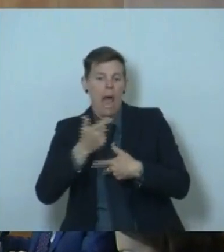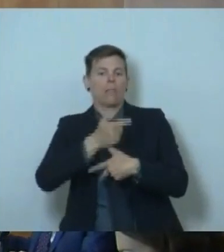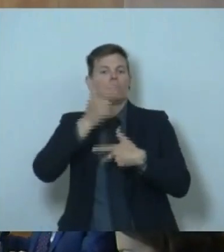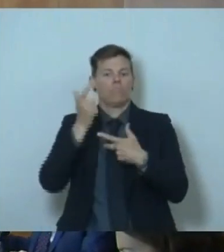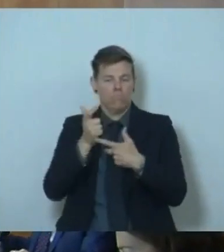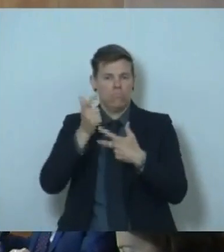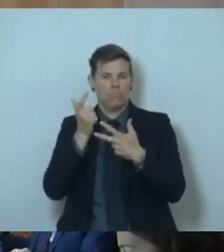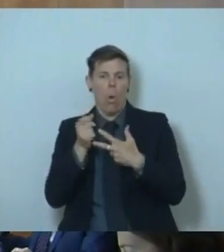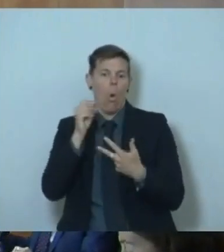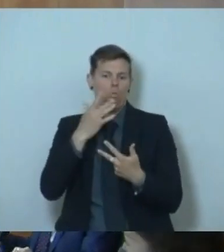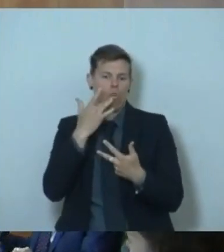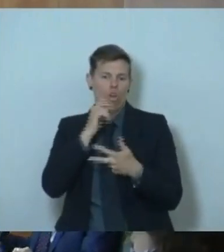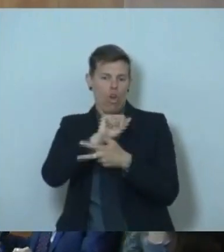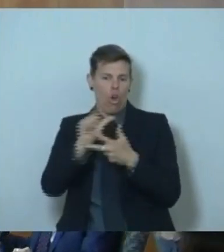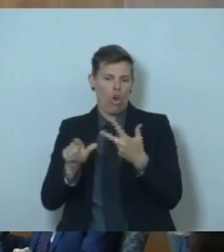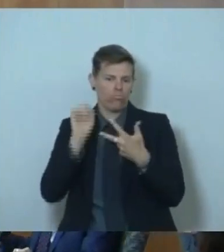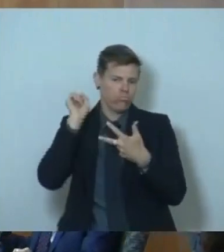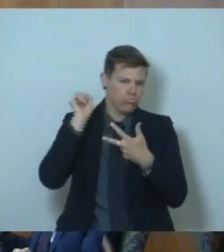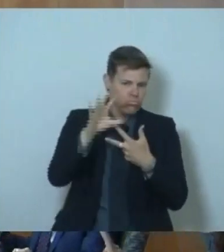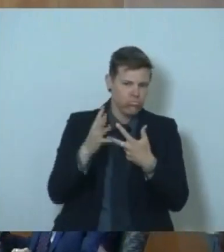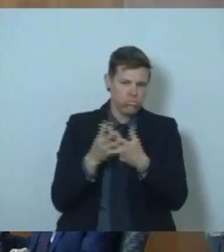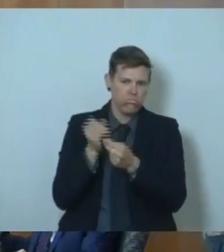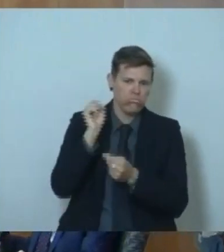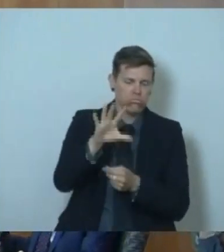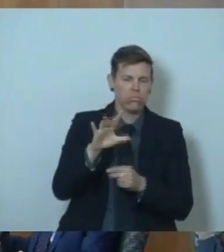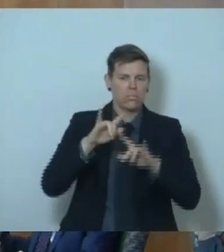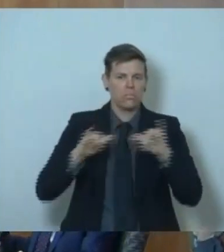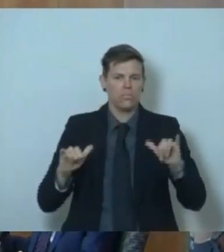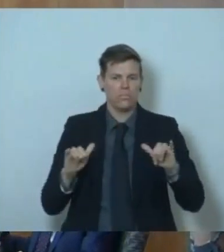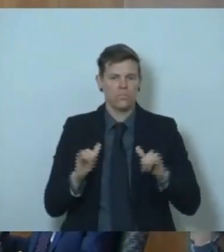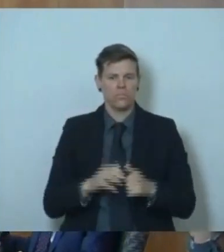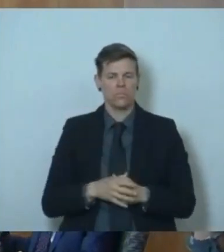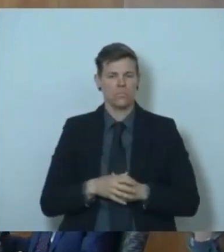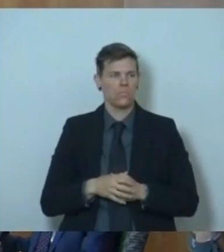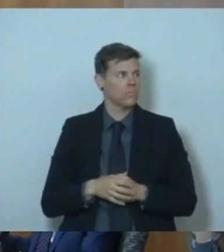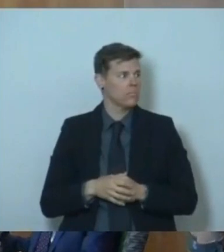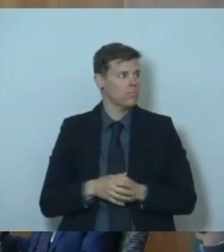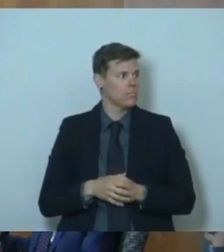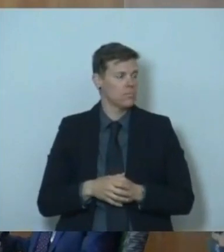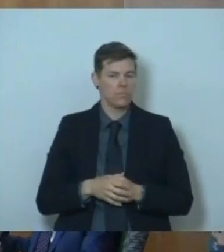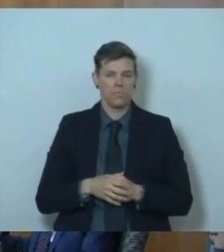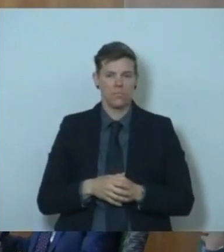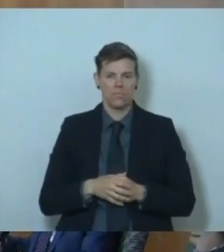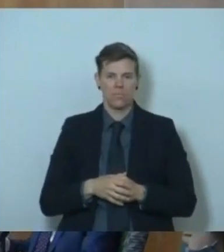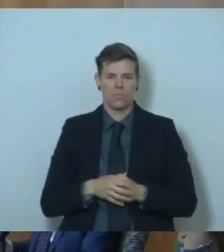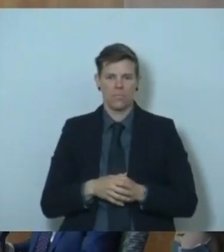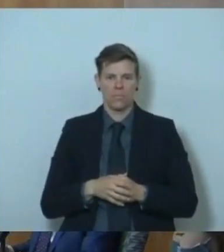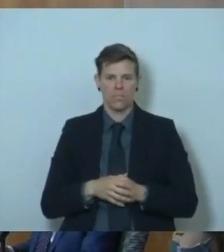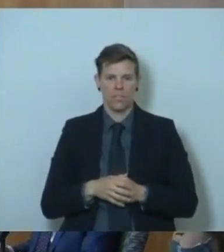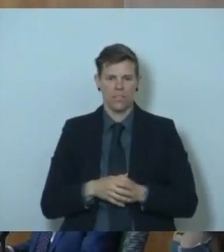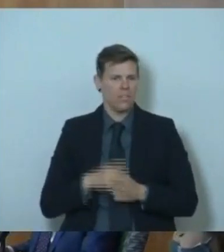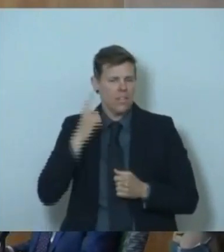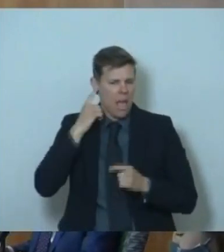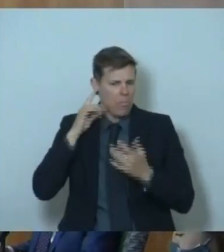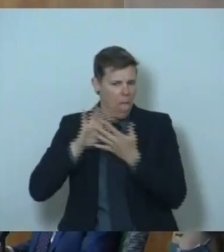in your own time? So do the rapid all 3. Oh. That's delayed. Sorry, Oh. we're here, so. Oh, okay.